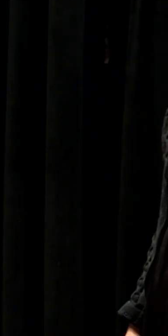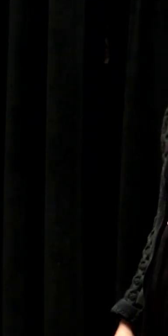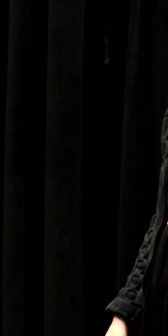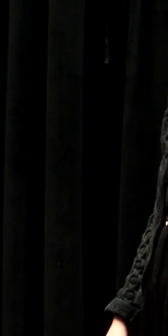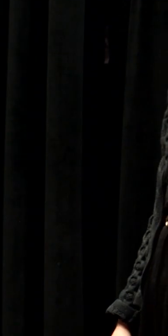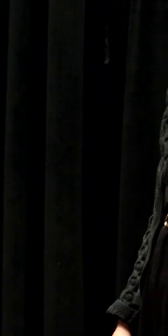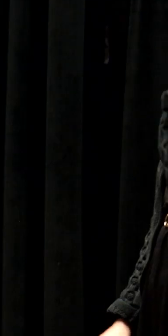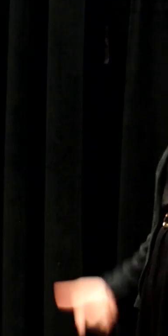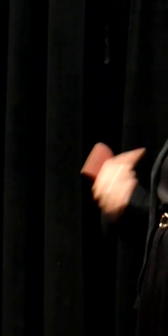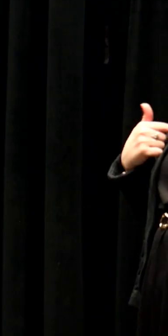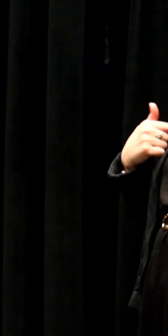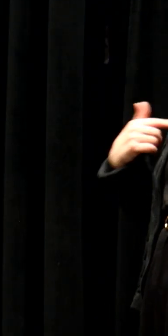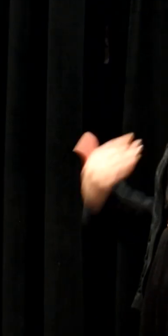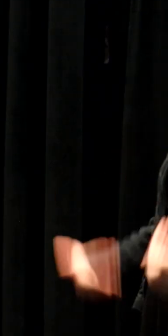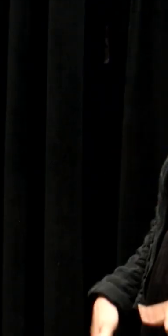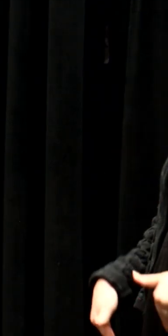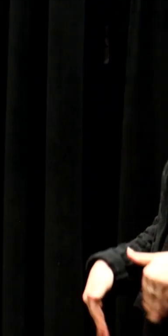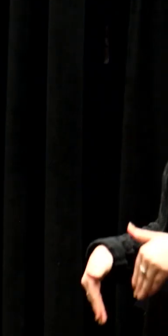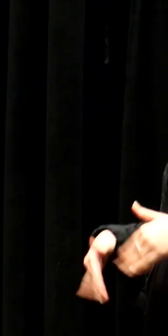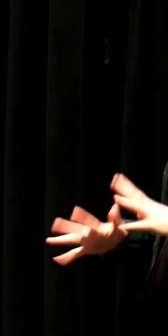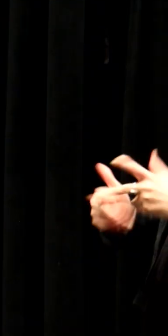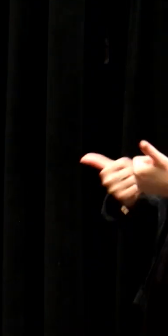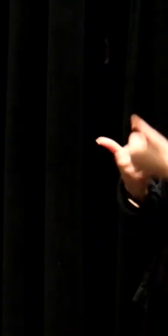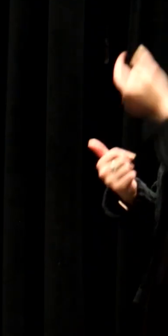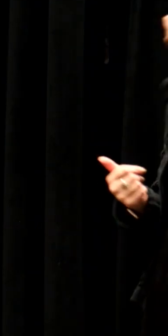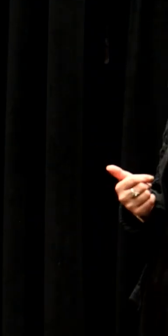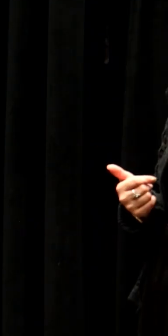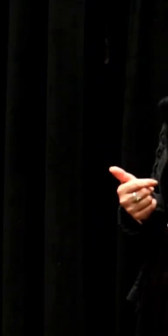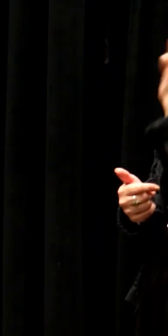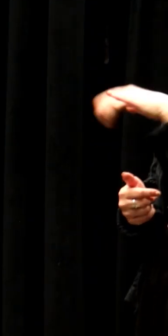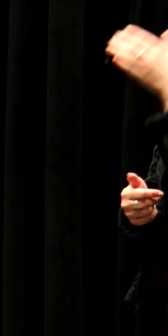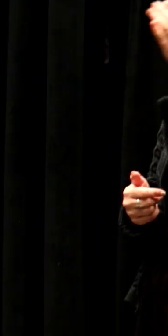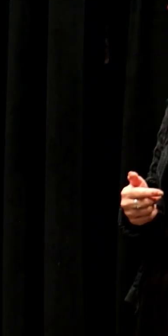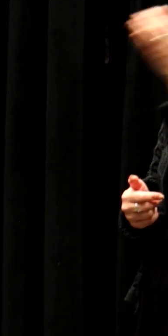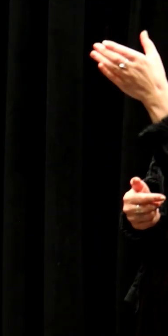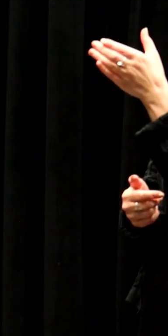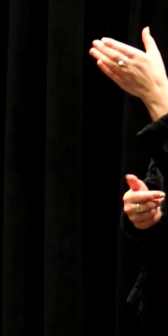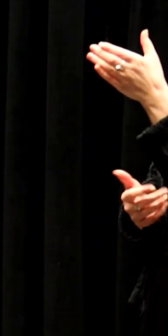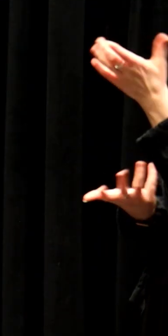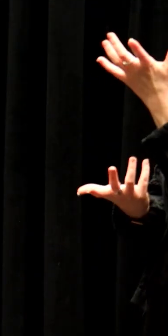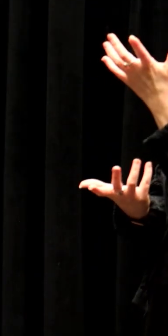very hard to understand that concept because I'm not wired that way.